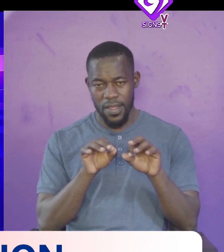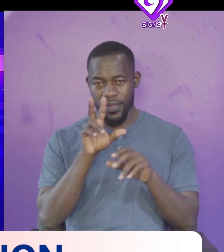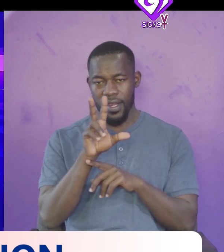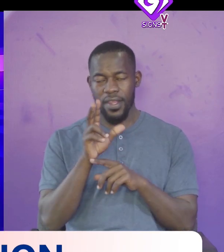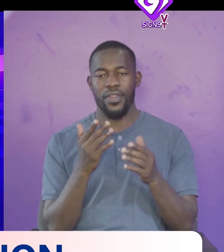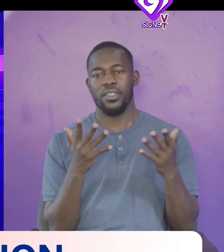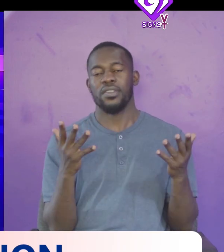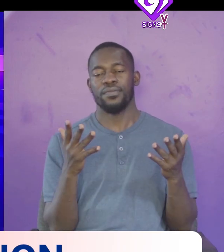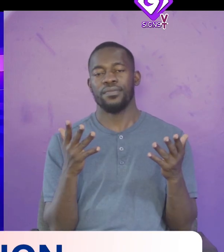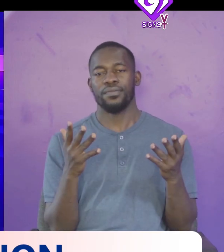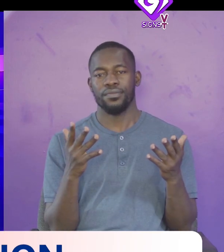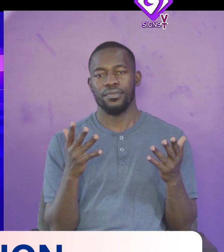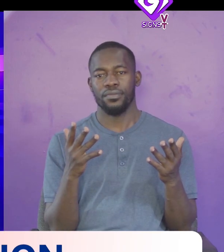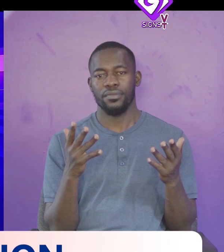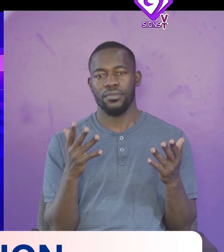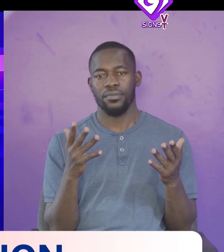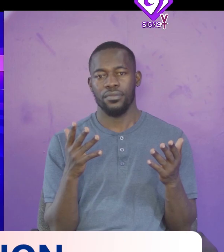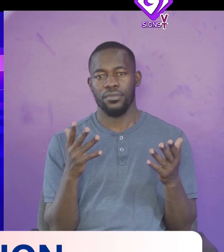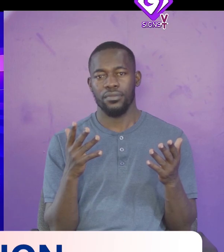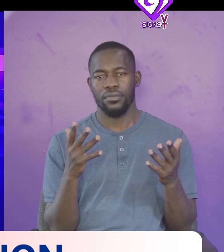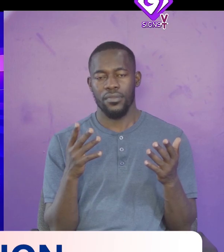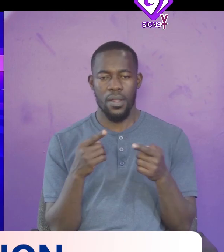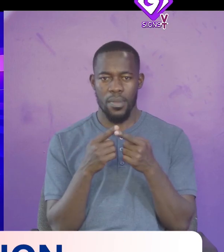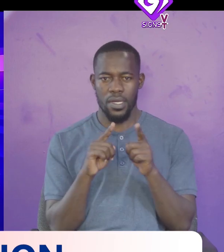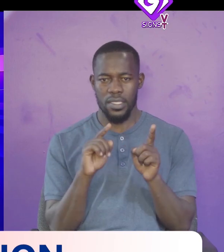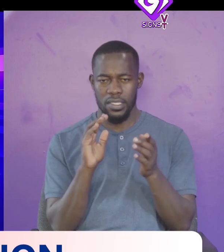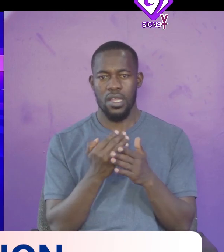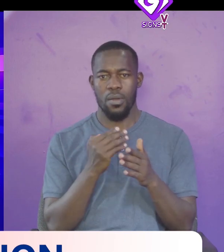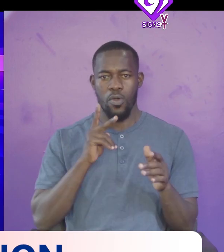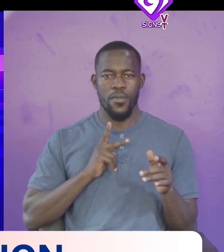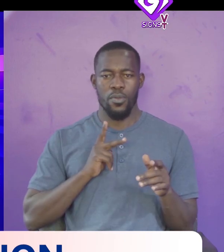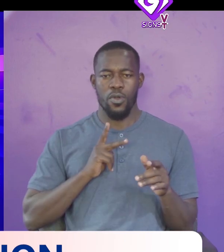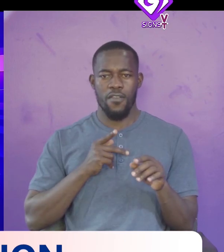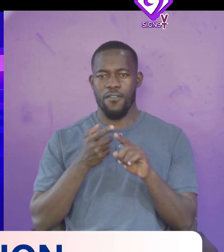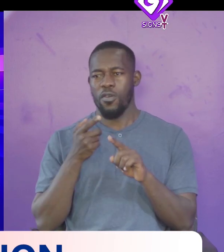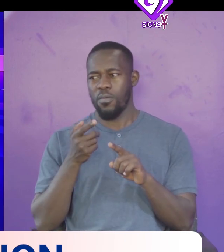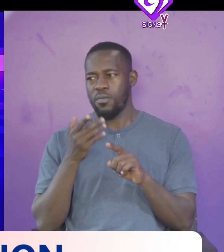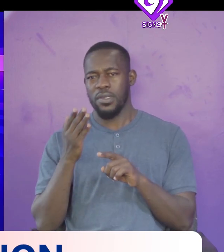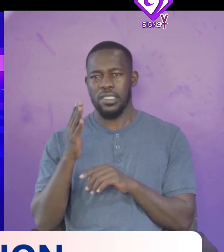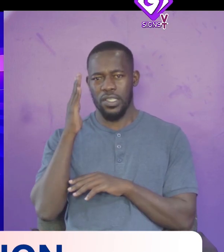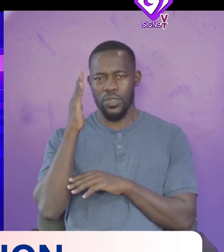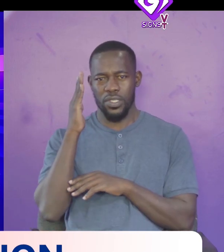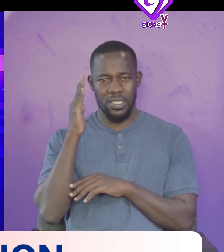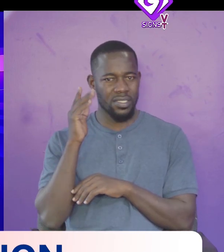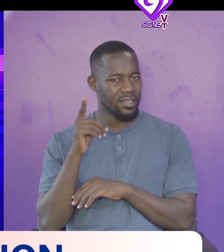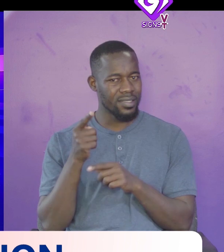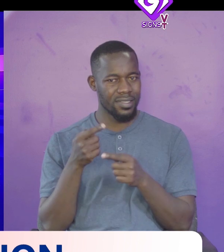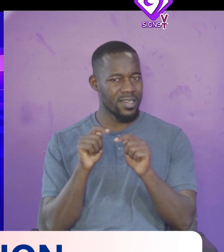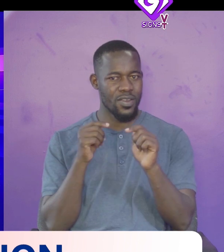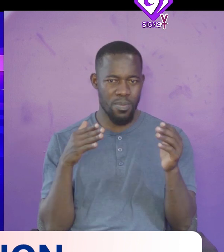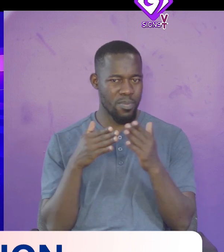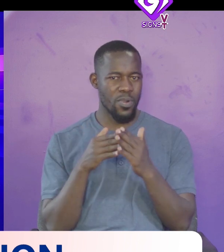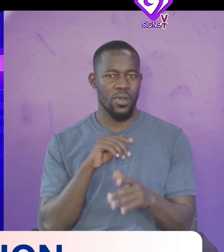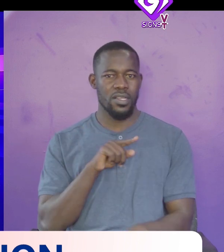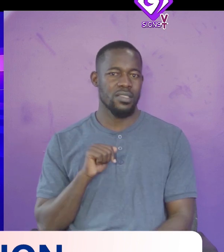the issue was, I think some of these people in the intelligence or whoever discovered what we wanted to do. Give us these